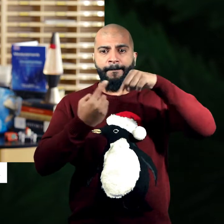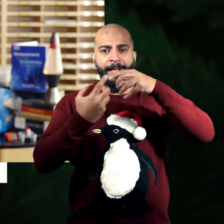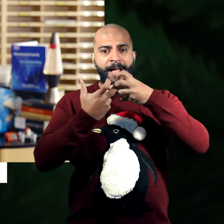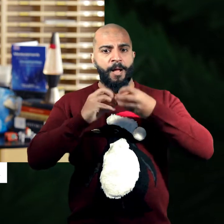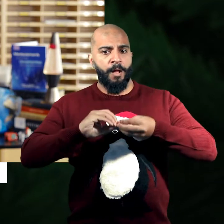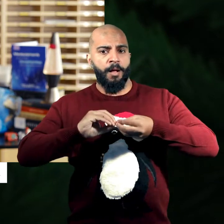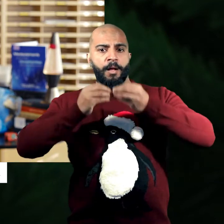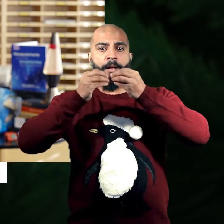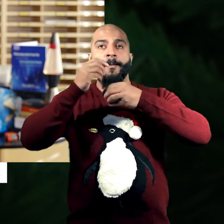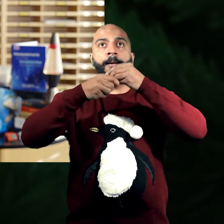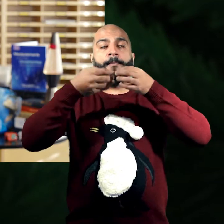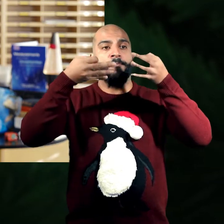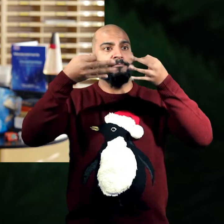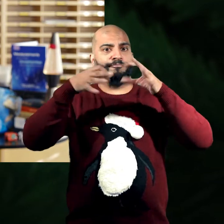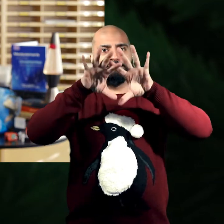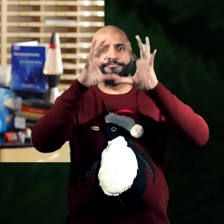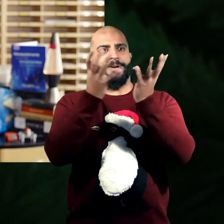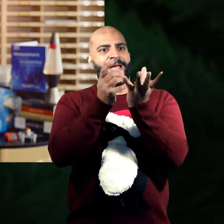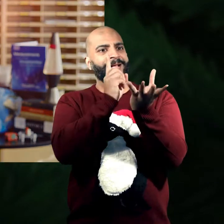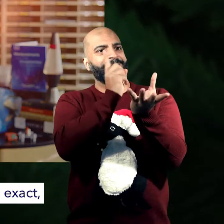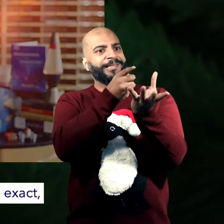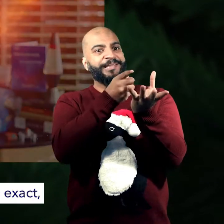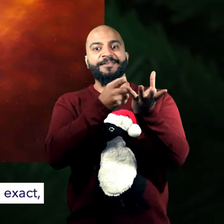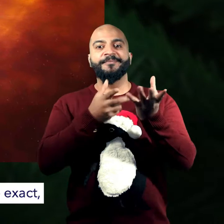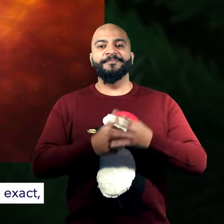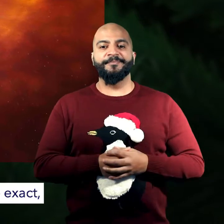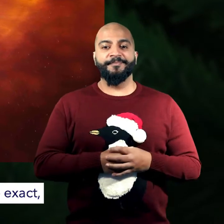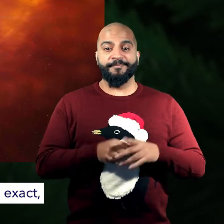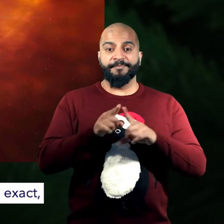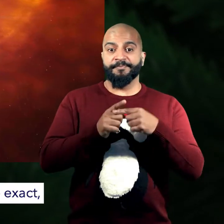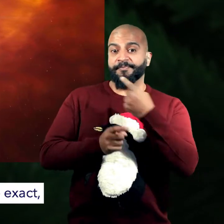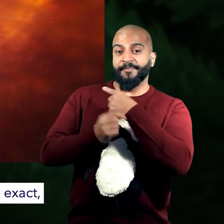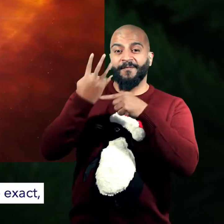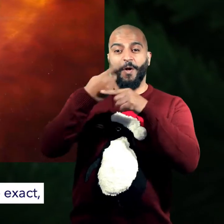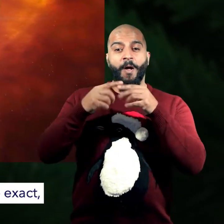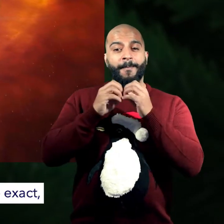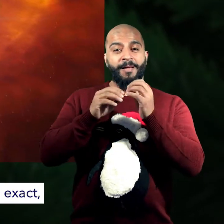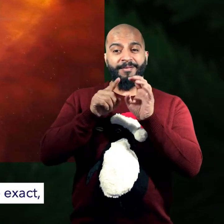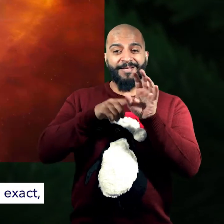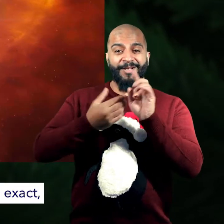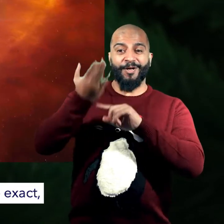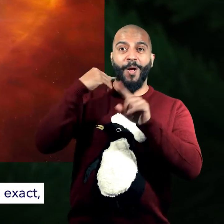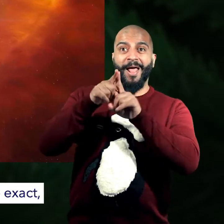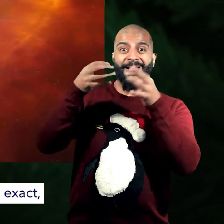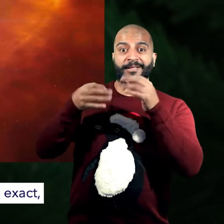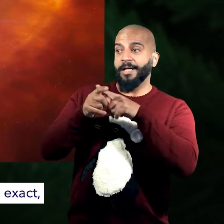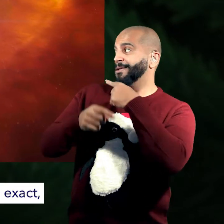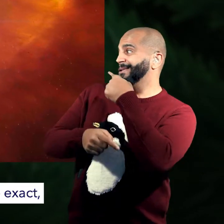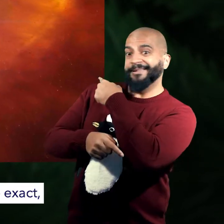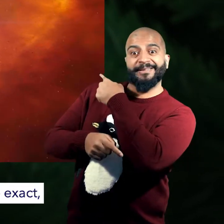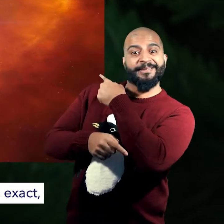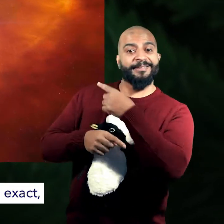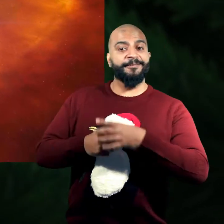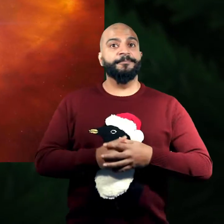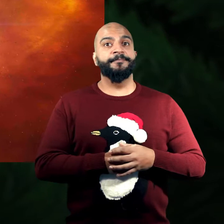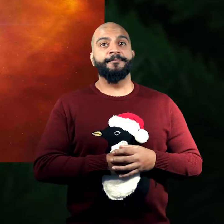and before planets have formed. So, 4.5, in fact 4.6 billion years